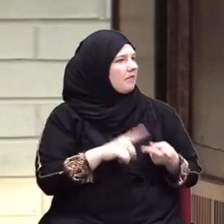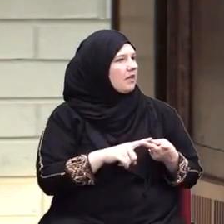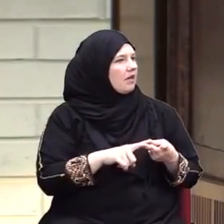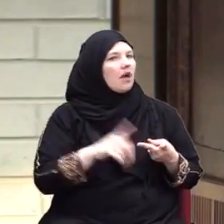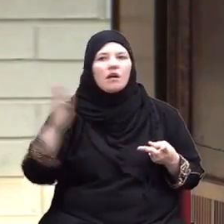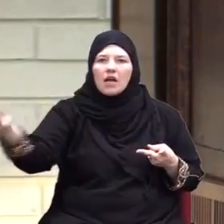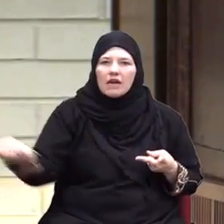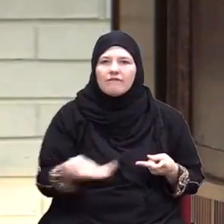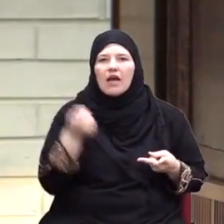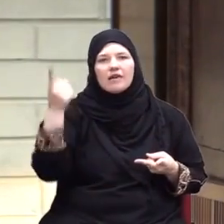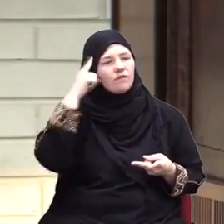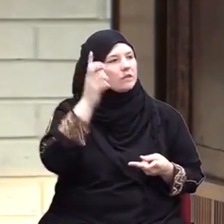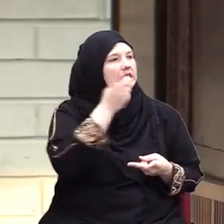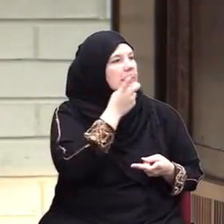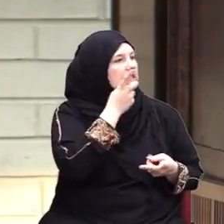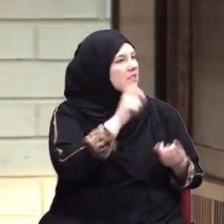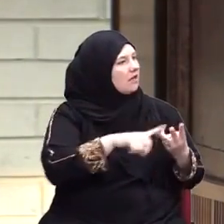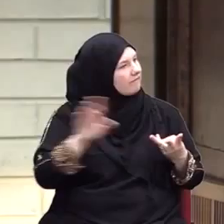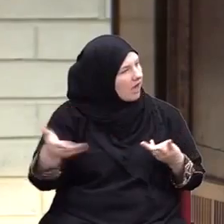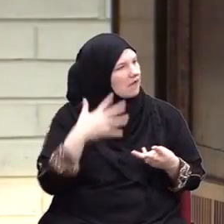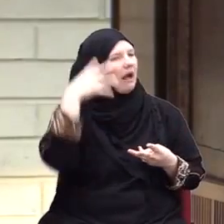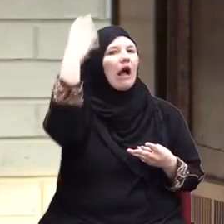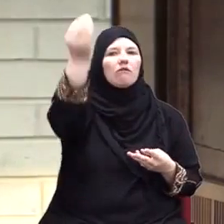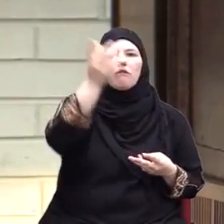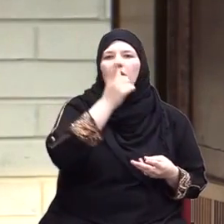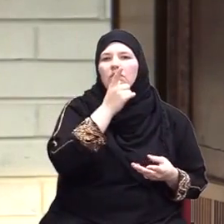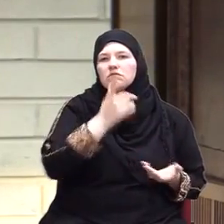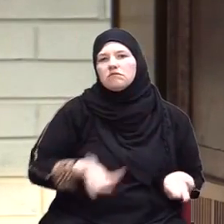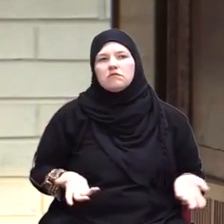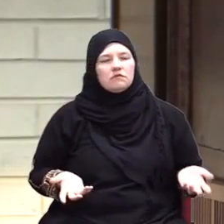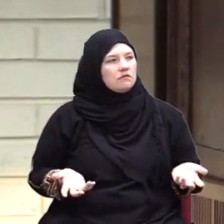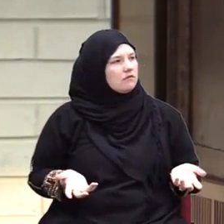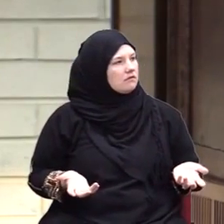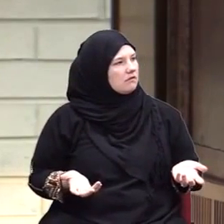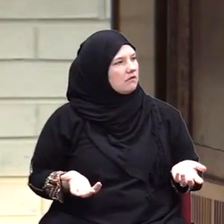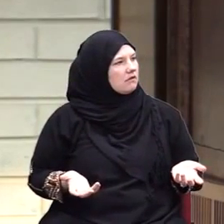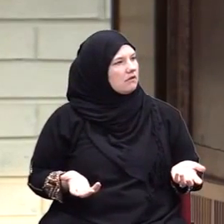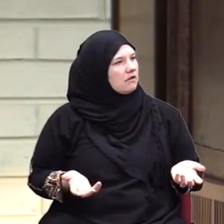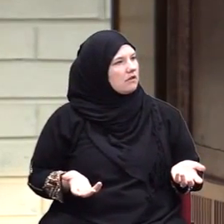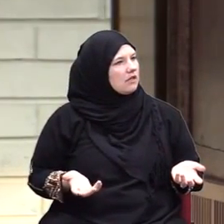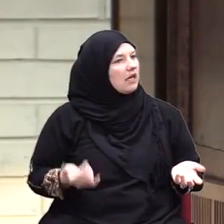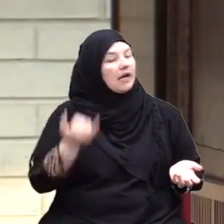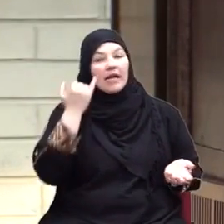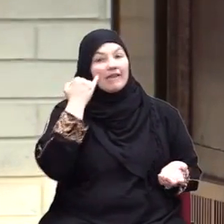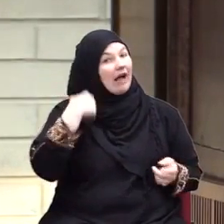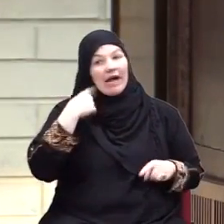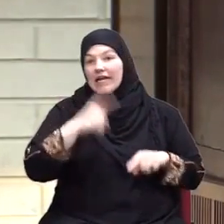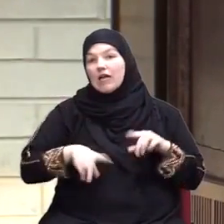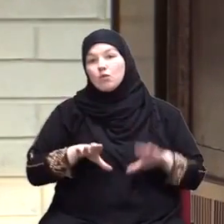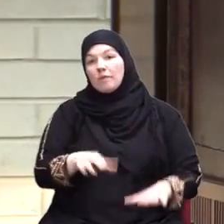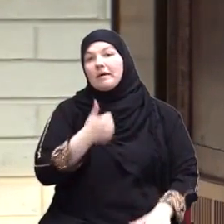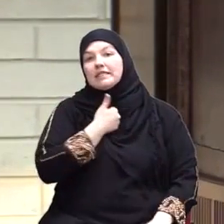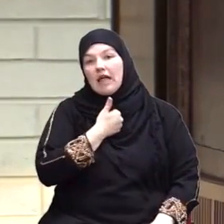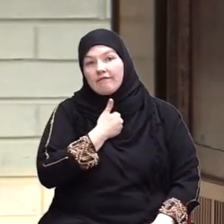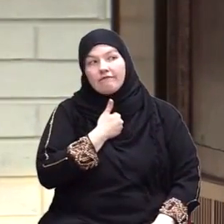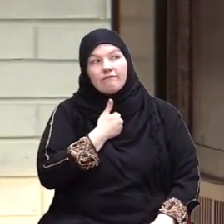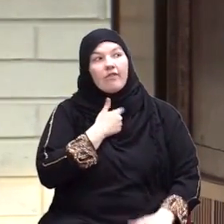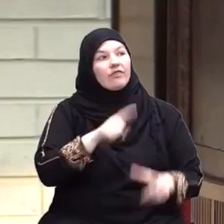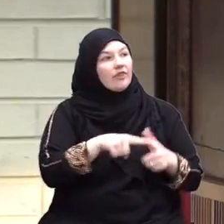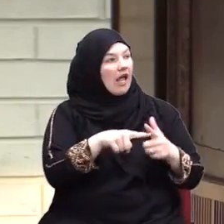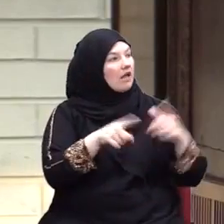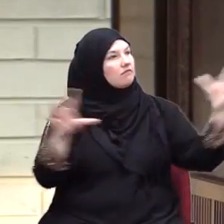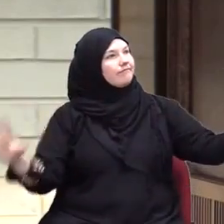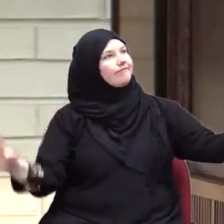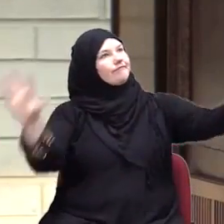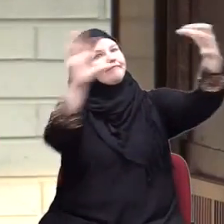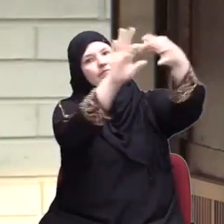money. Invite him for dinner. Invite him for lunch. That if you could not do it yourself. So